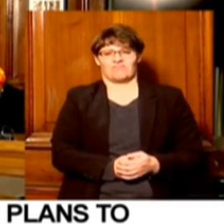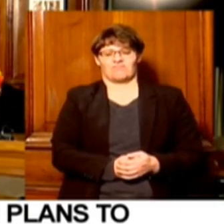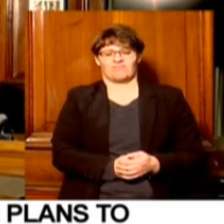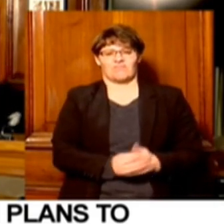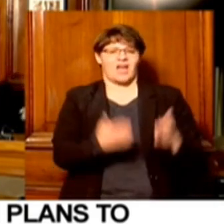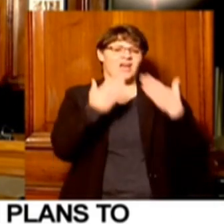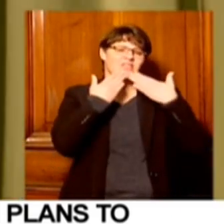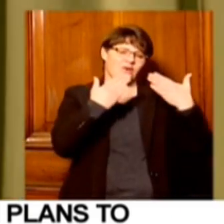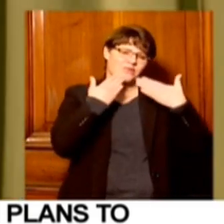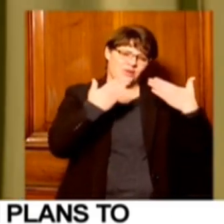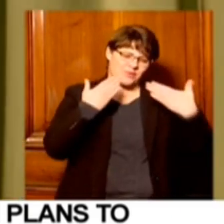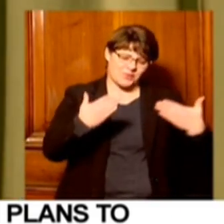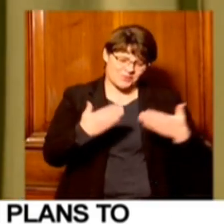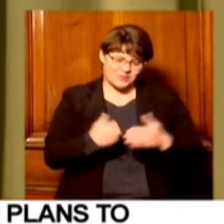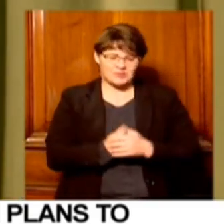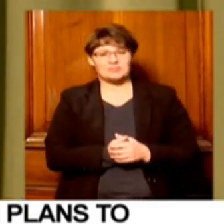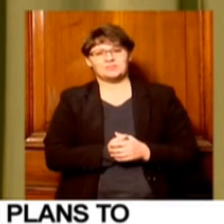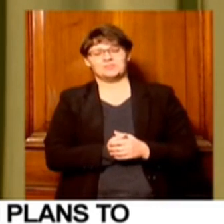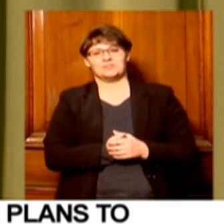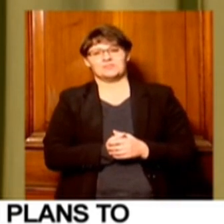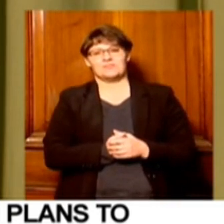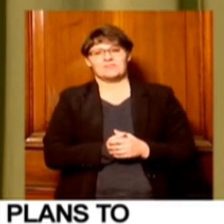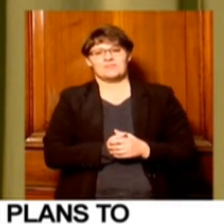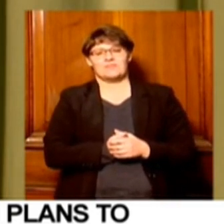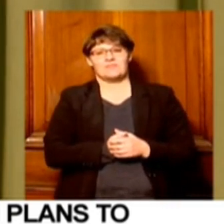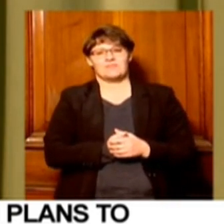Thank you very much, colleagues.